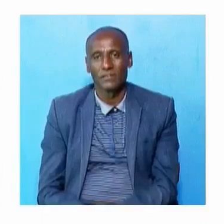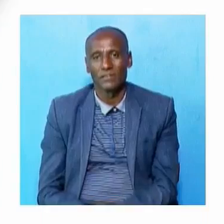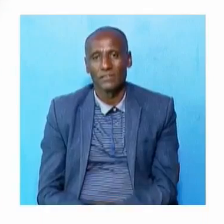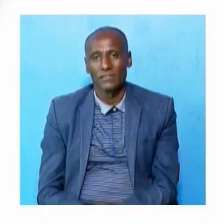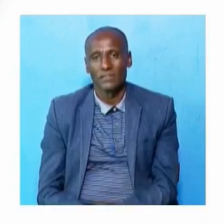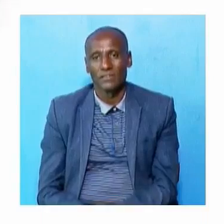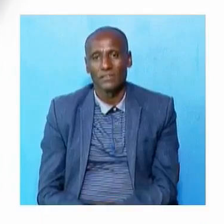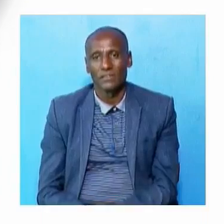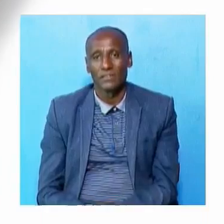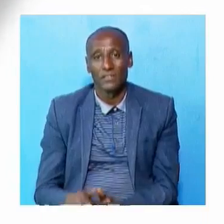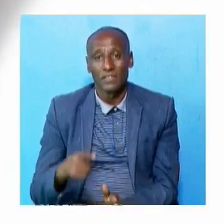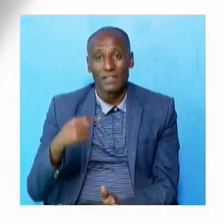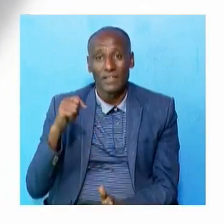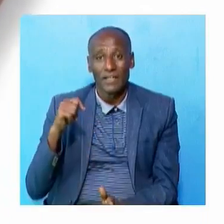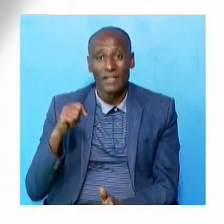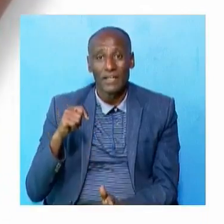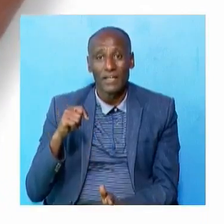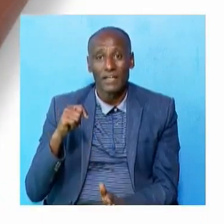the alarm